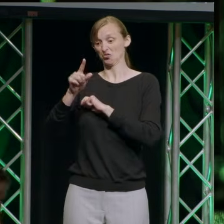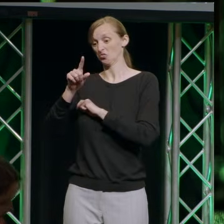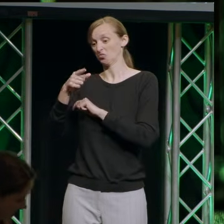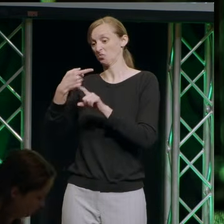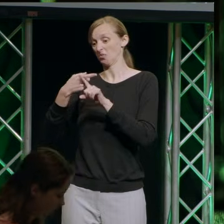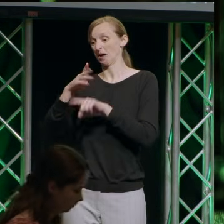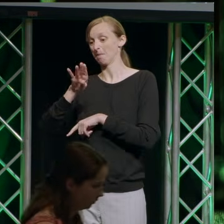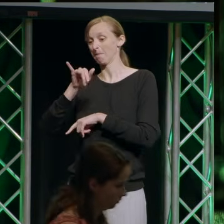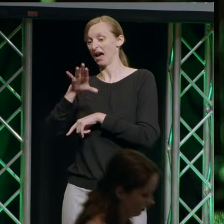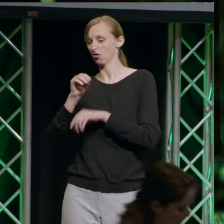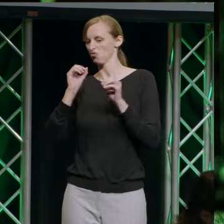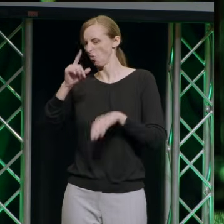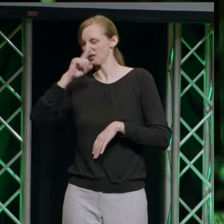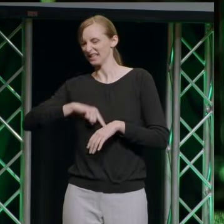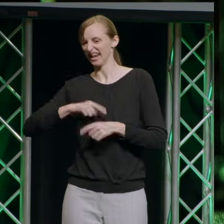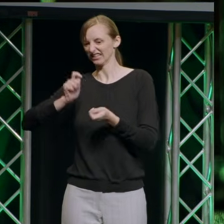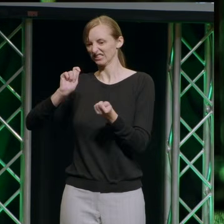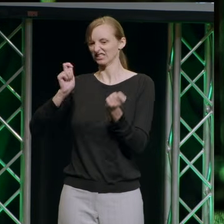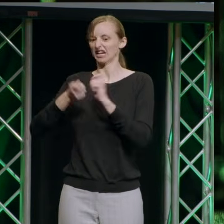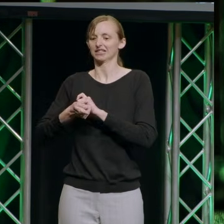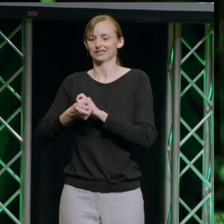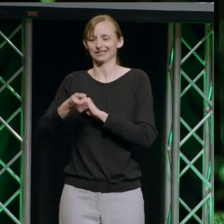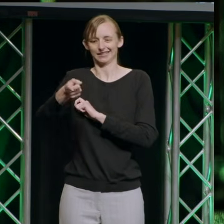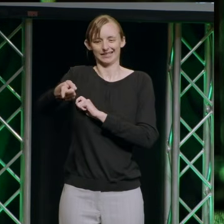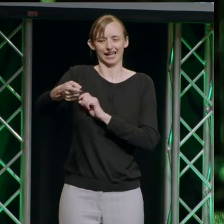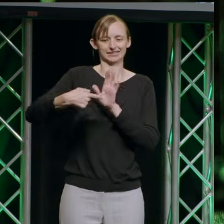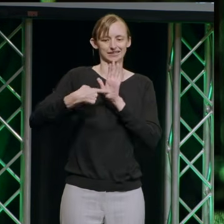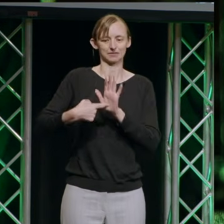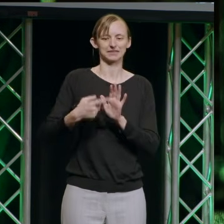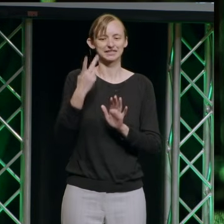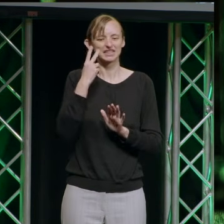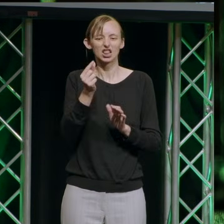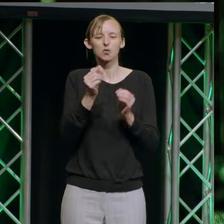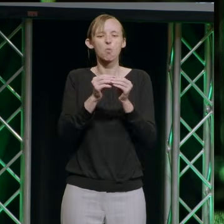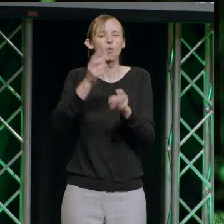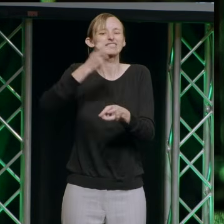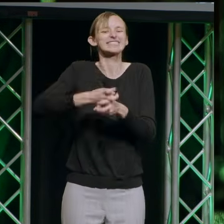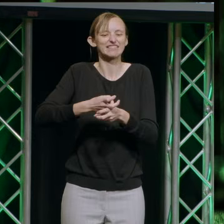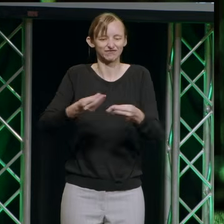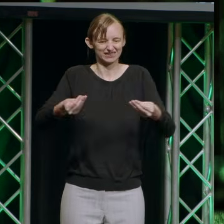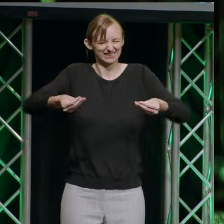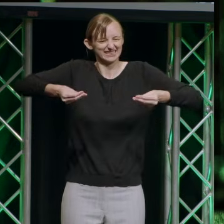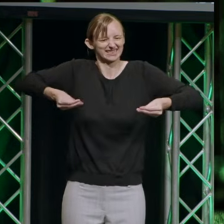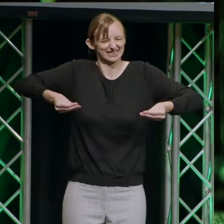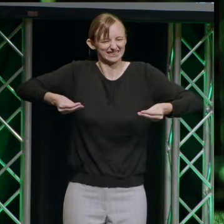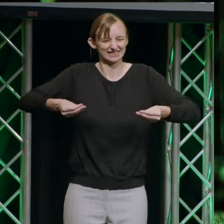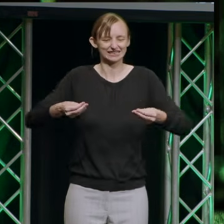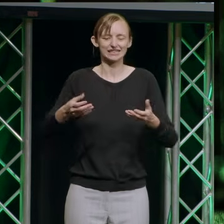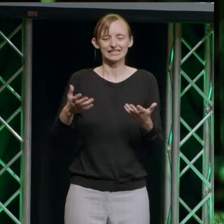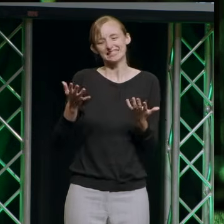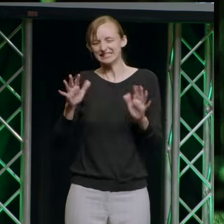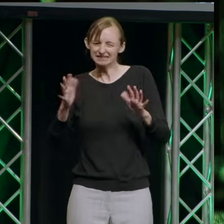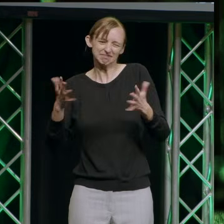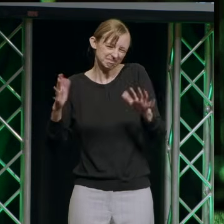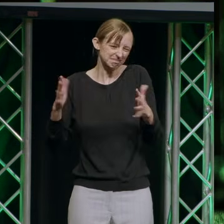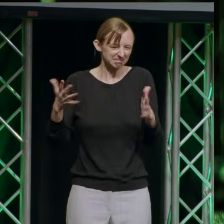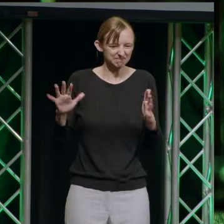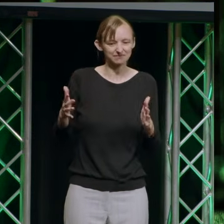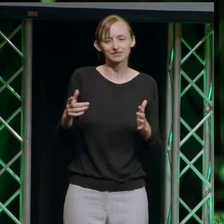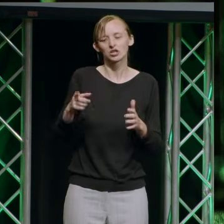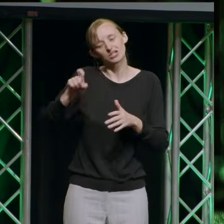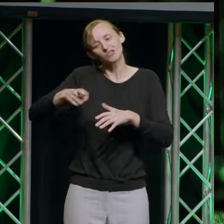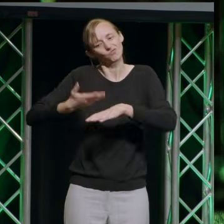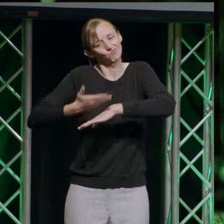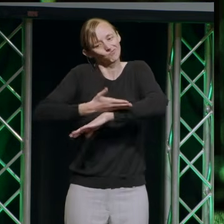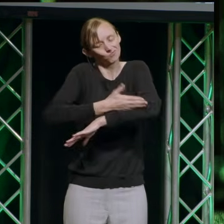As you can see, these materials are slightly stiffer. They don't perform as well. They have work to